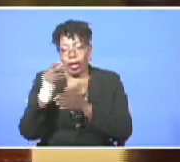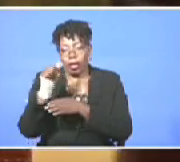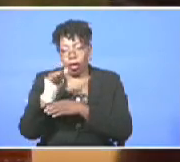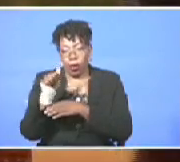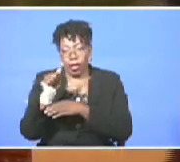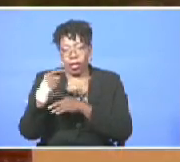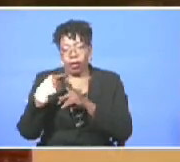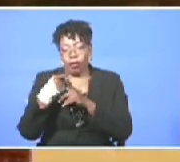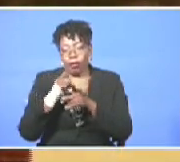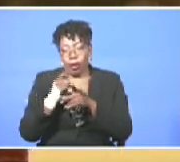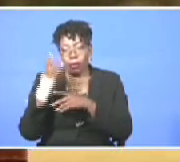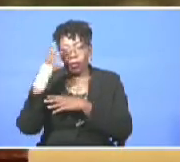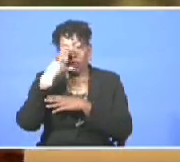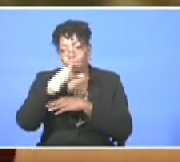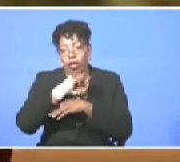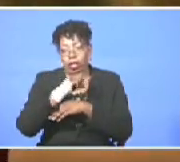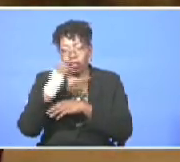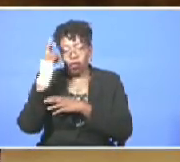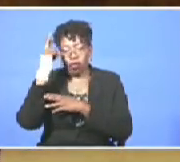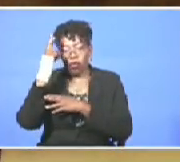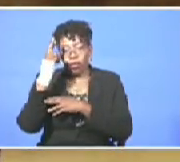for some strange reason,